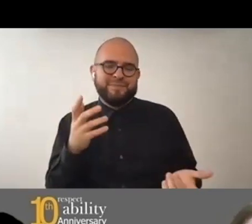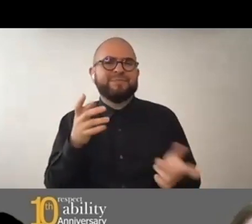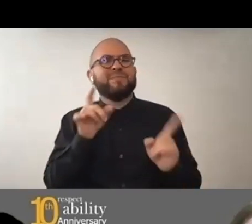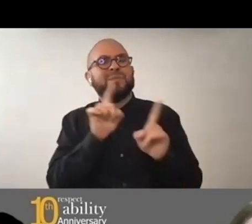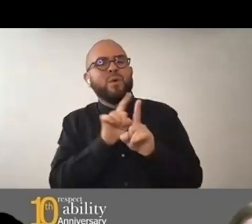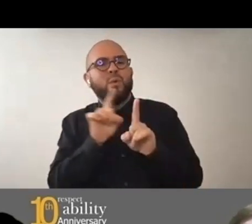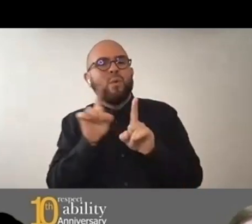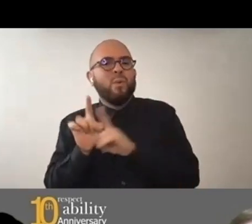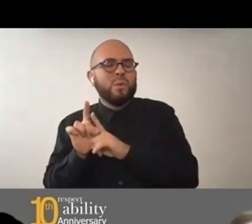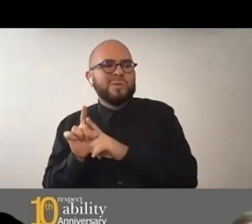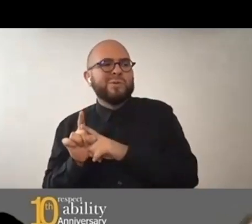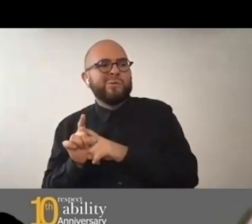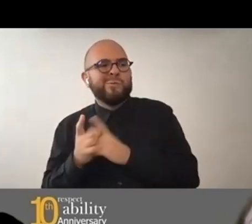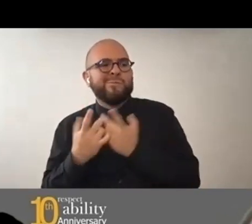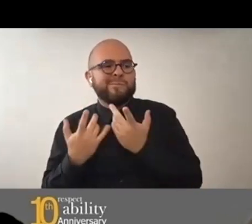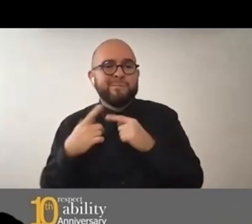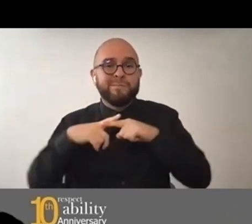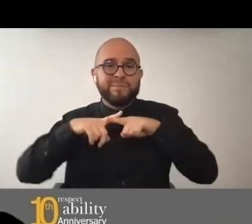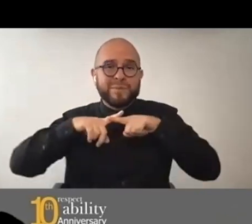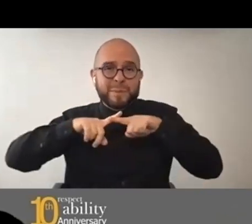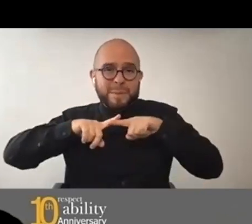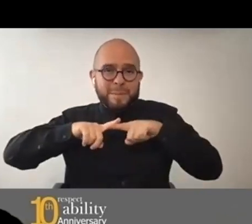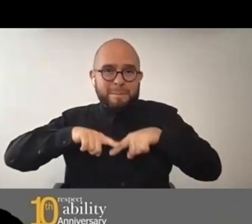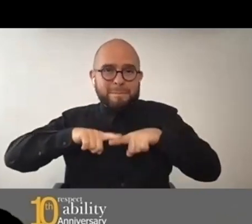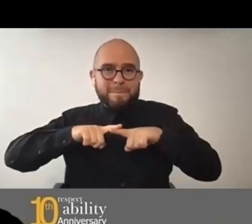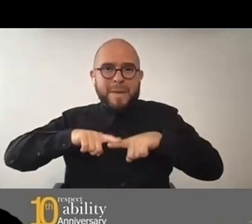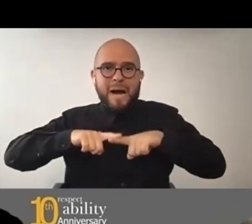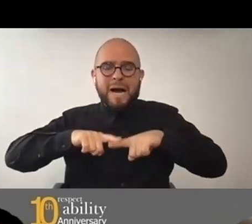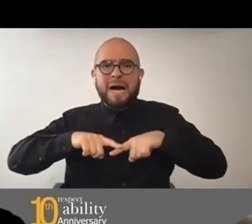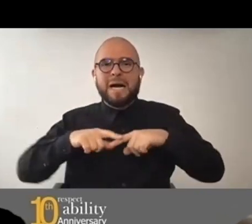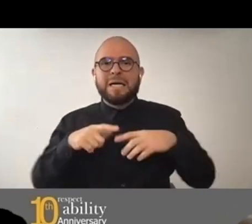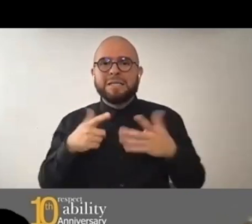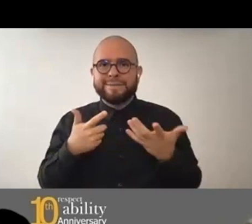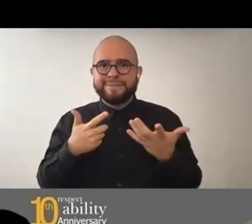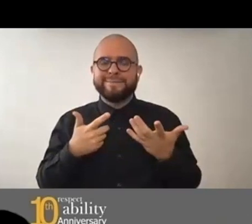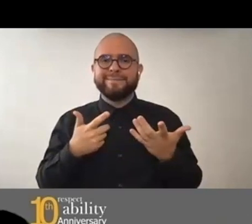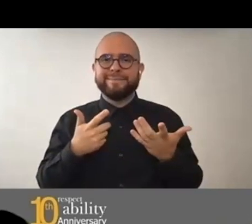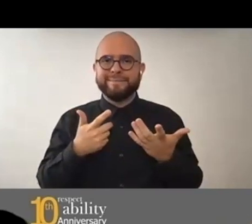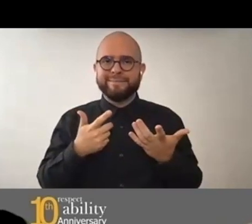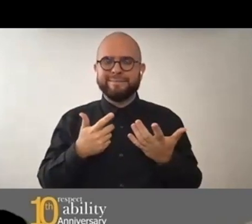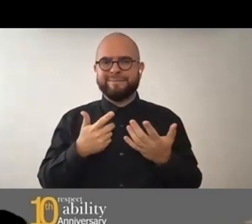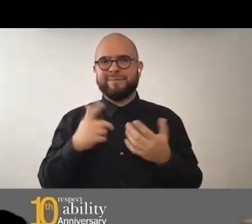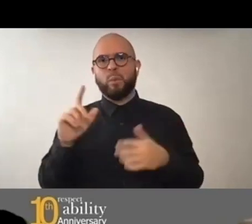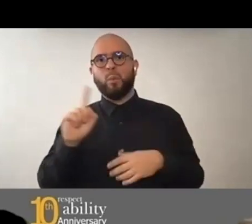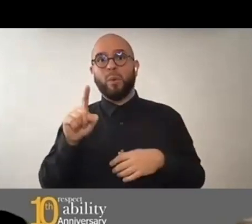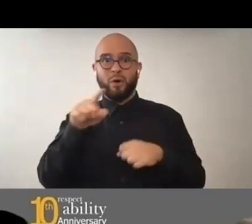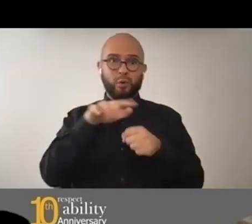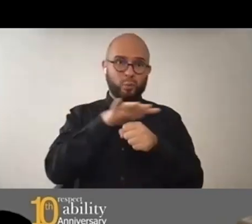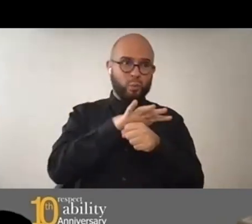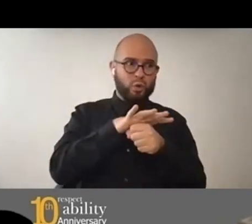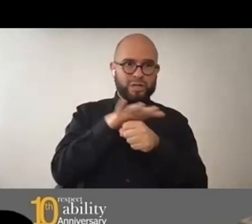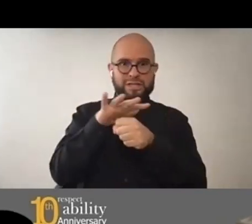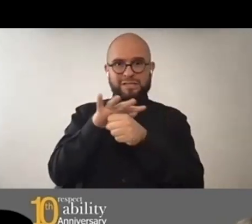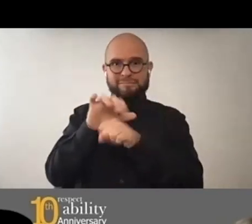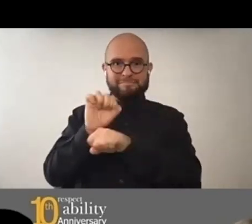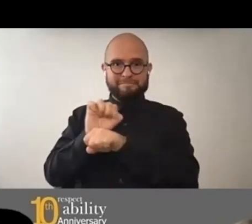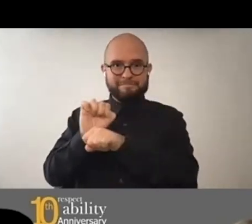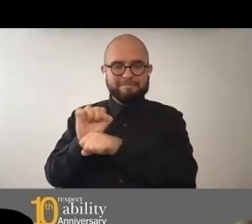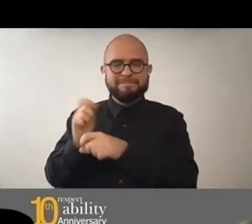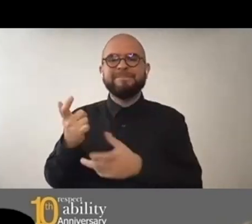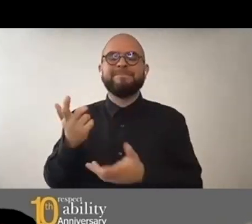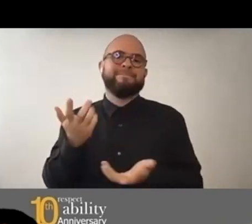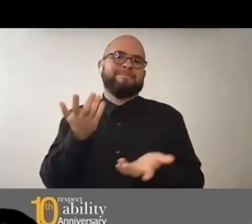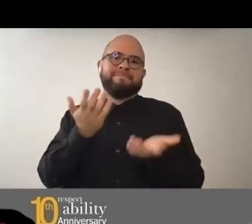that depending on the arena in which you're working, you may not have folks that